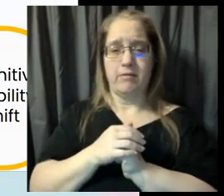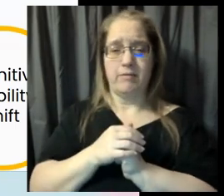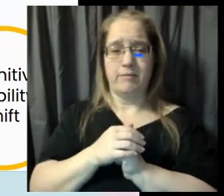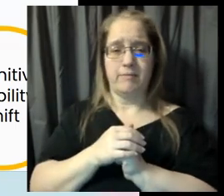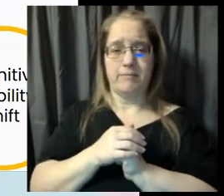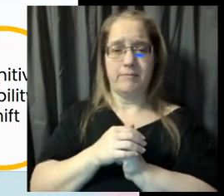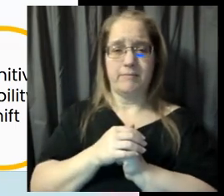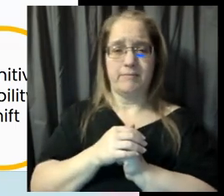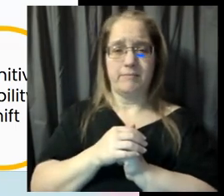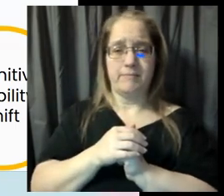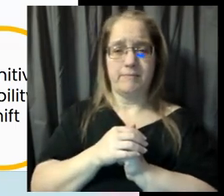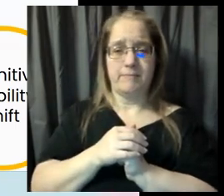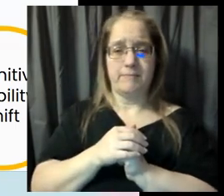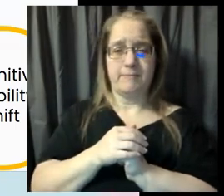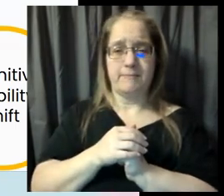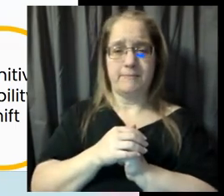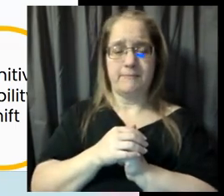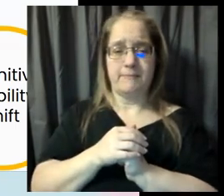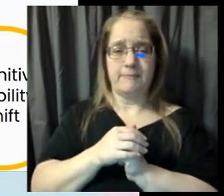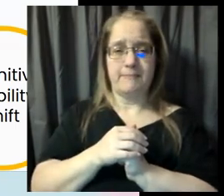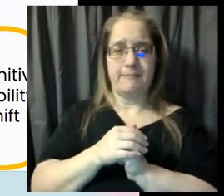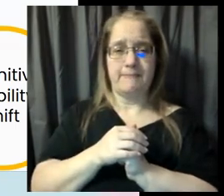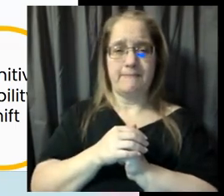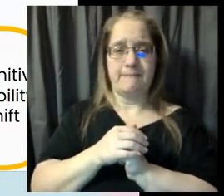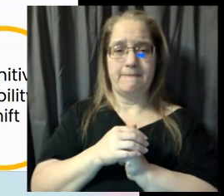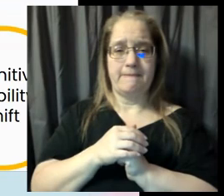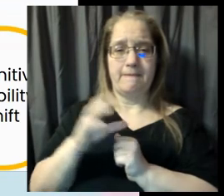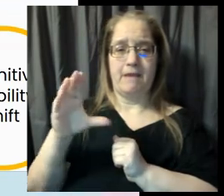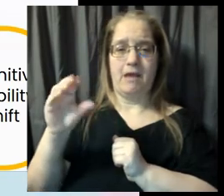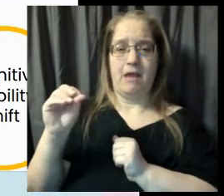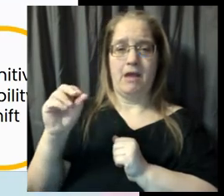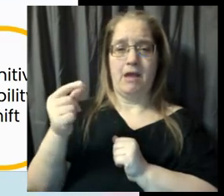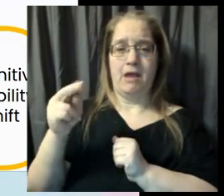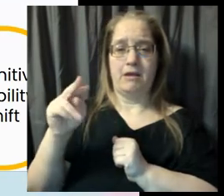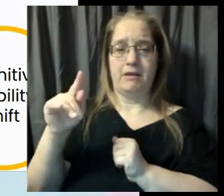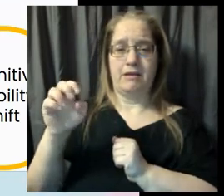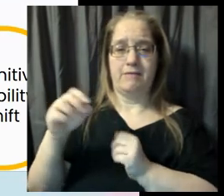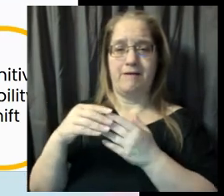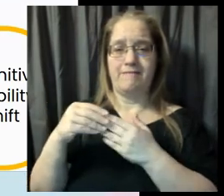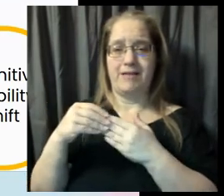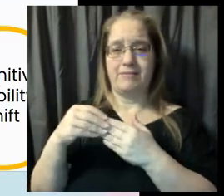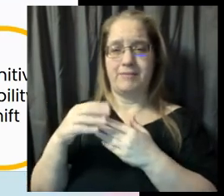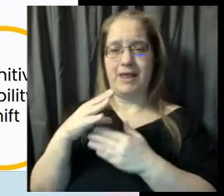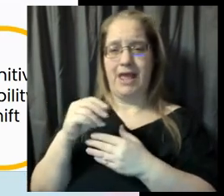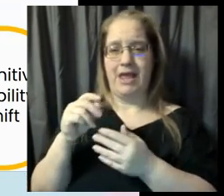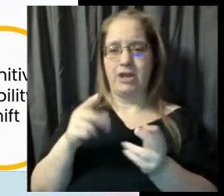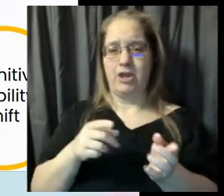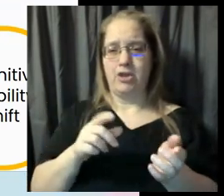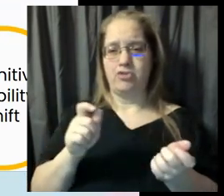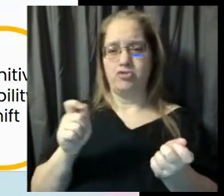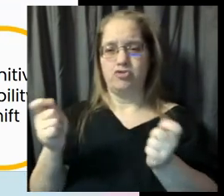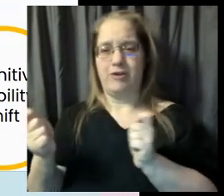some strategies for that. Next up is cognitive flexibility and shift. Cognitive flexibility is the ability